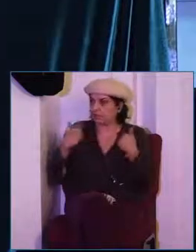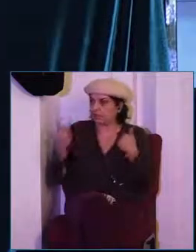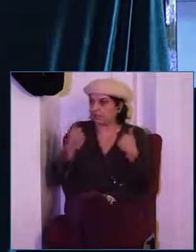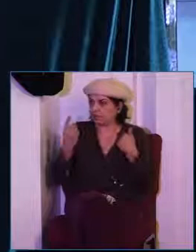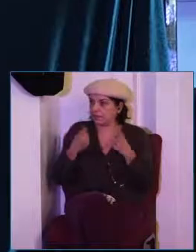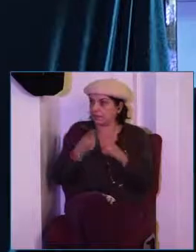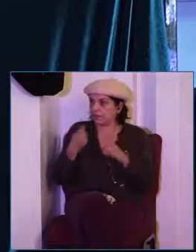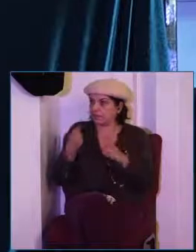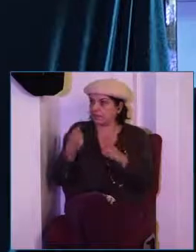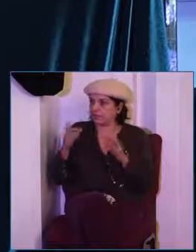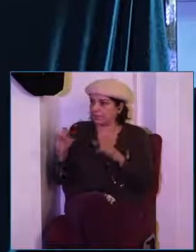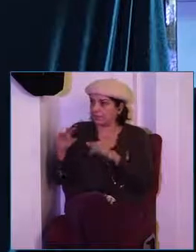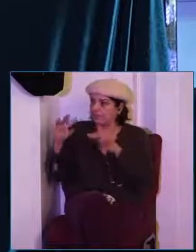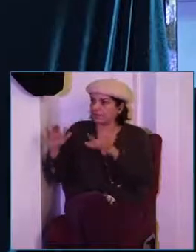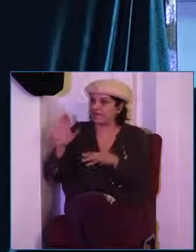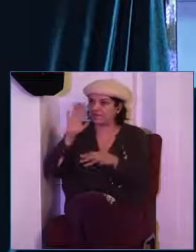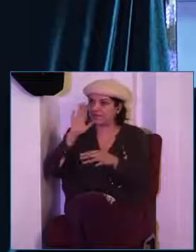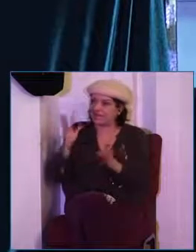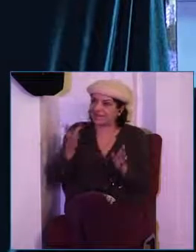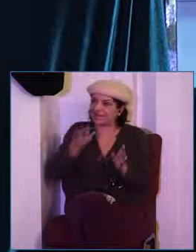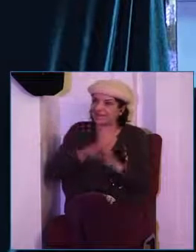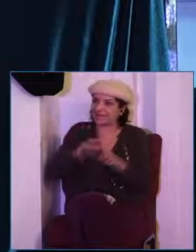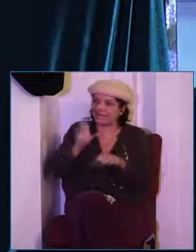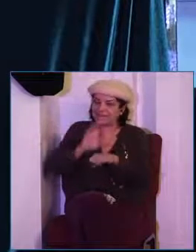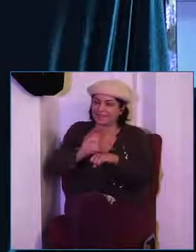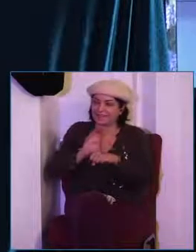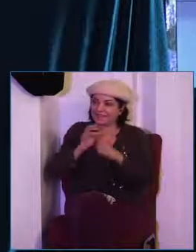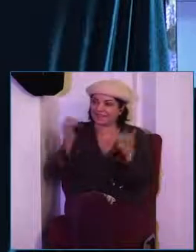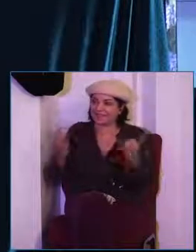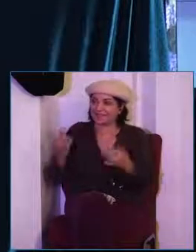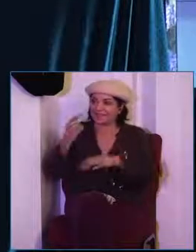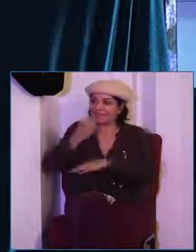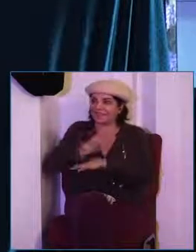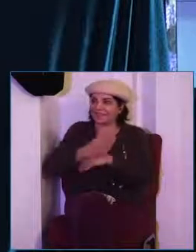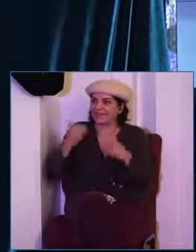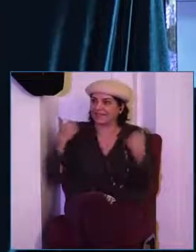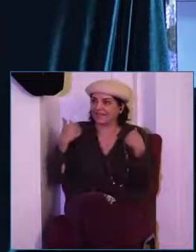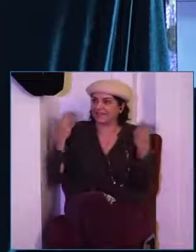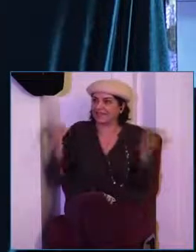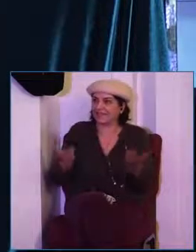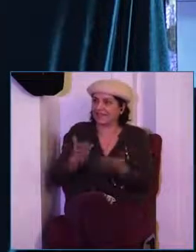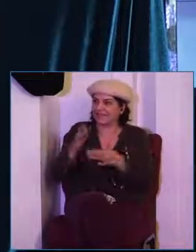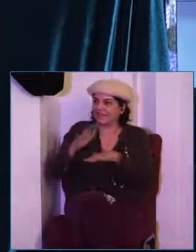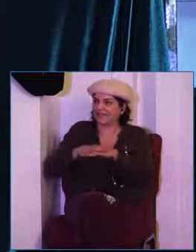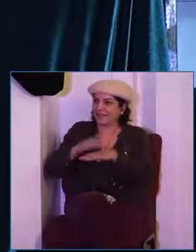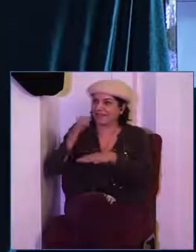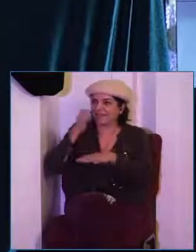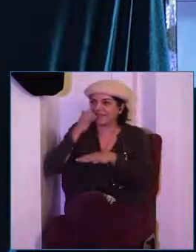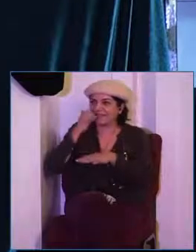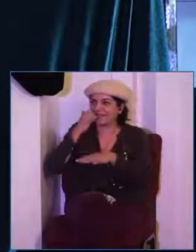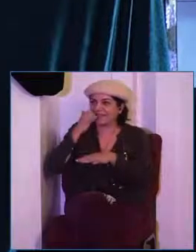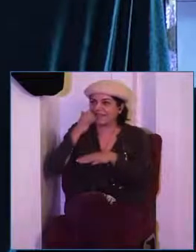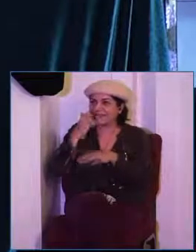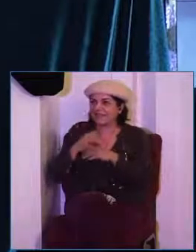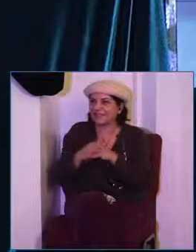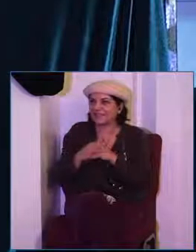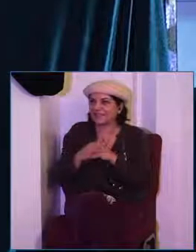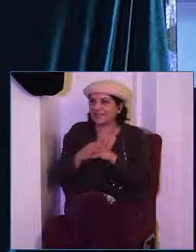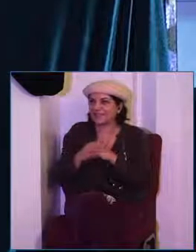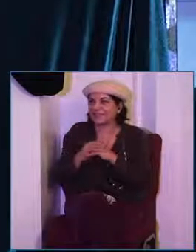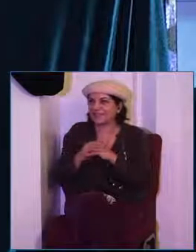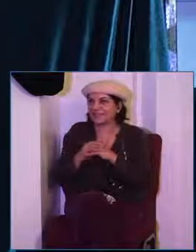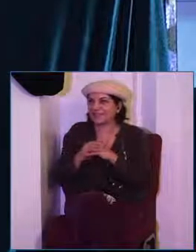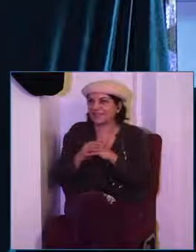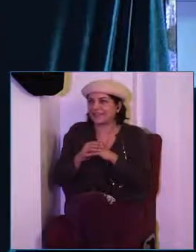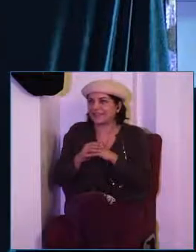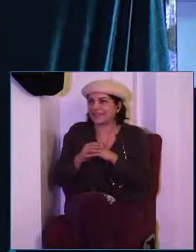from Melbourne, Australia, and he'll be joining the church today. I have him here on phone, and so he can.